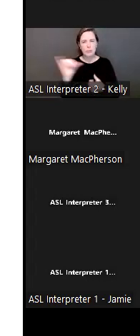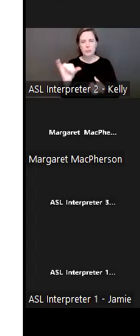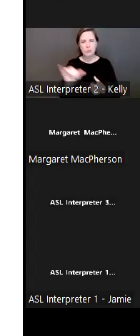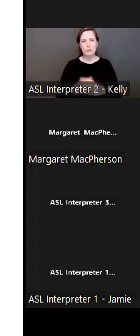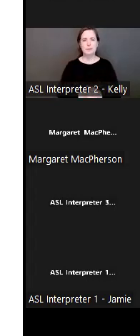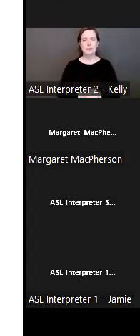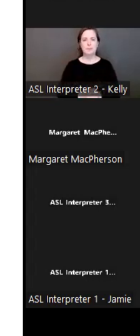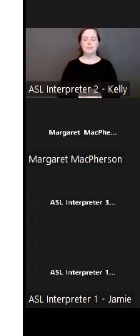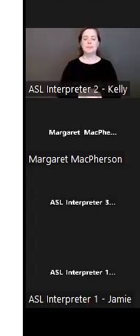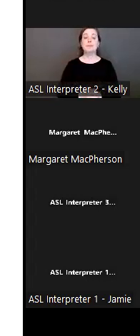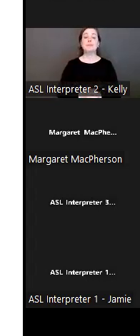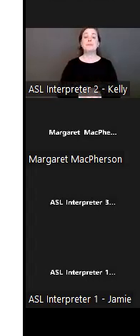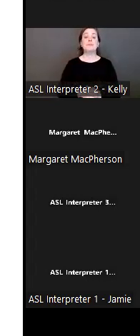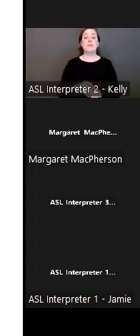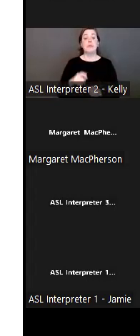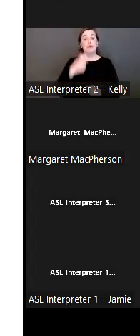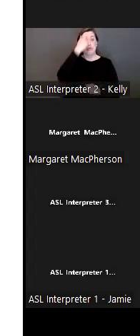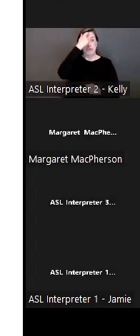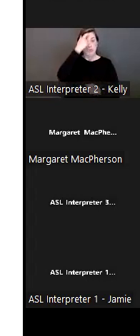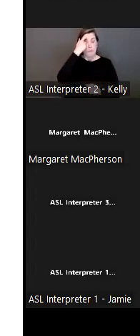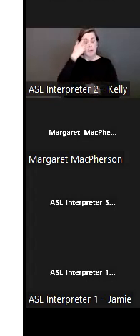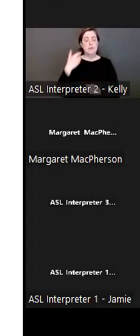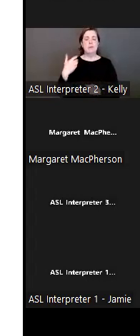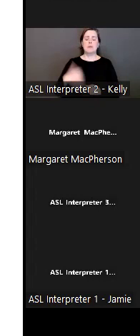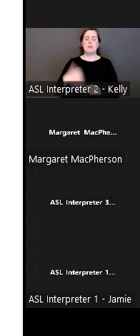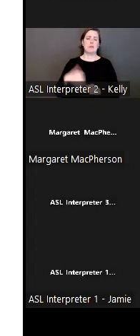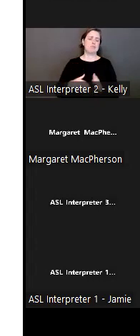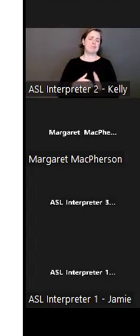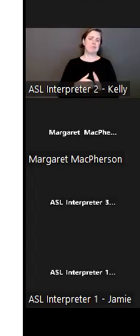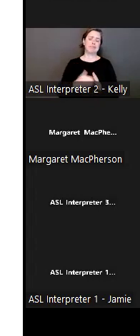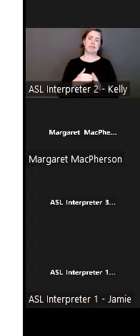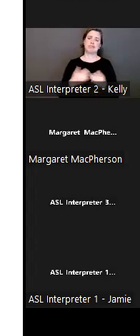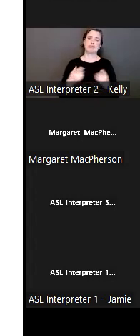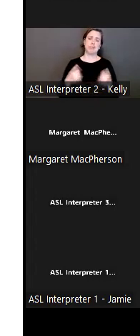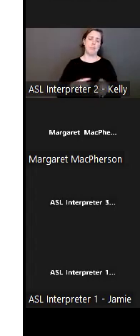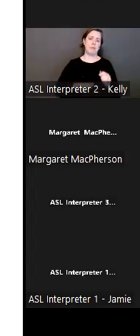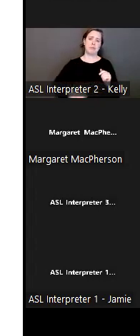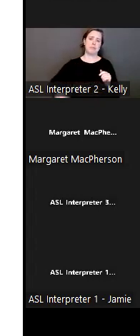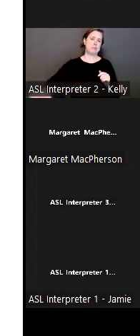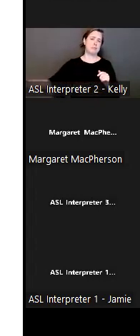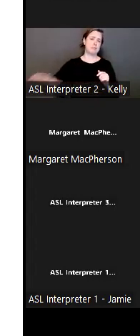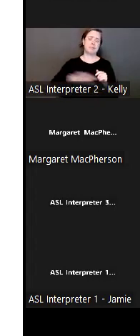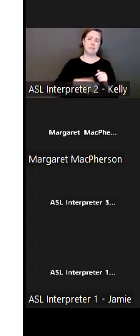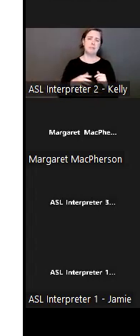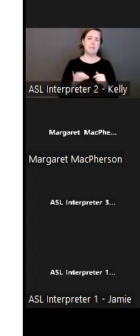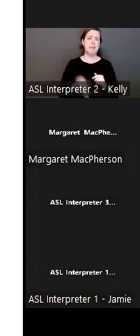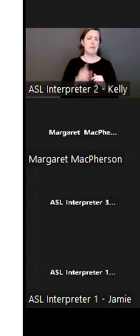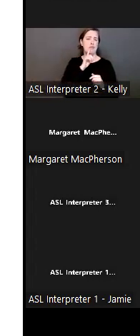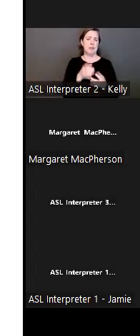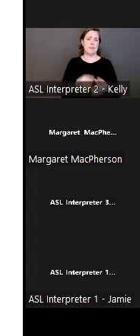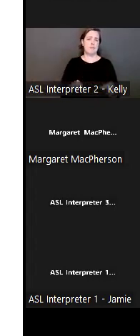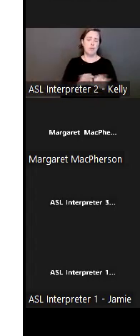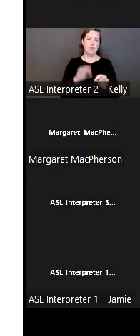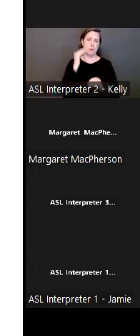is extremely common. So this is another very important point. And we talk about TBIC as a universal